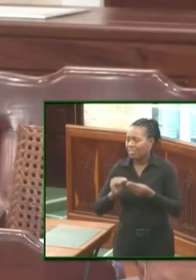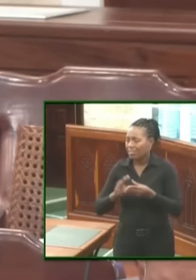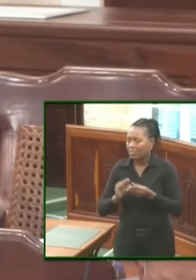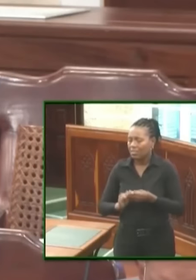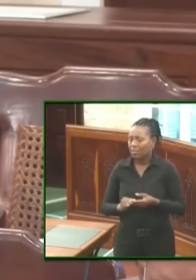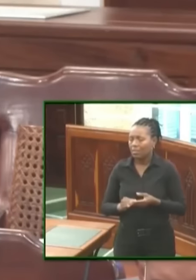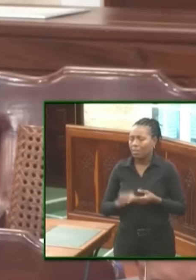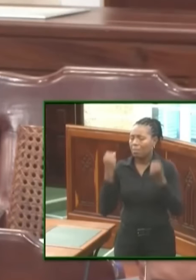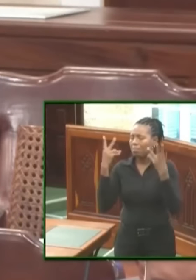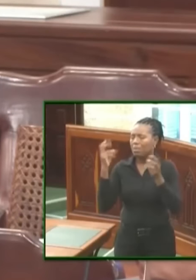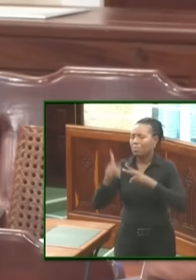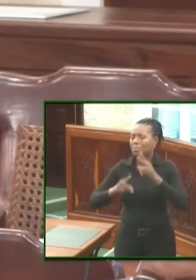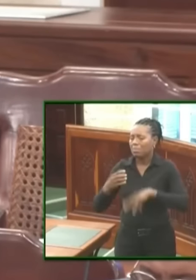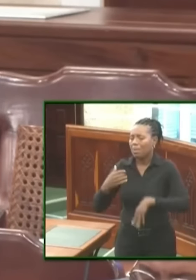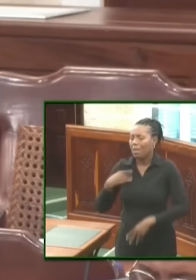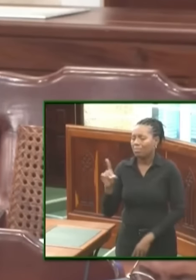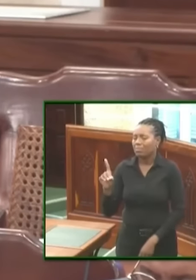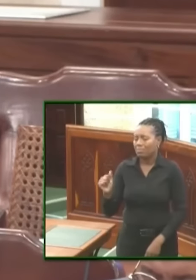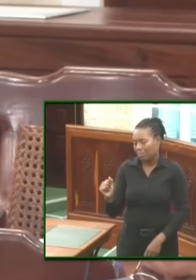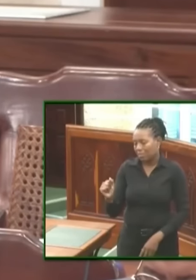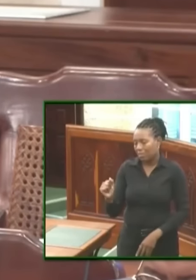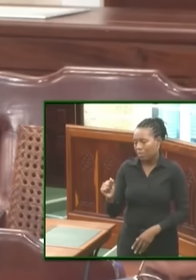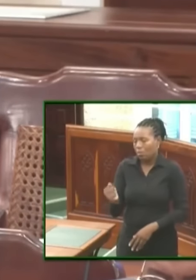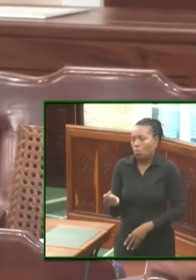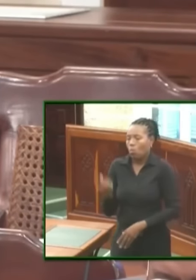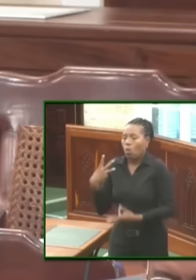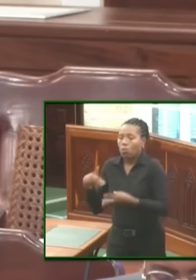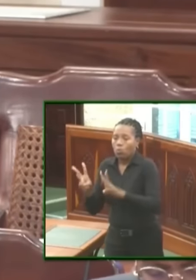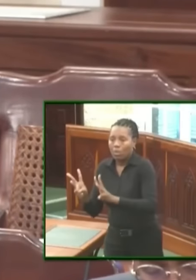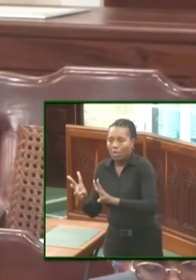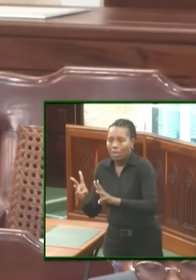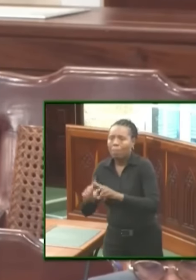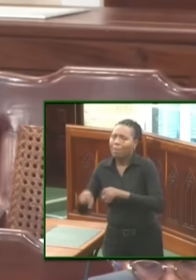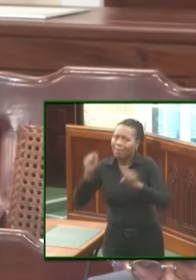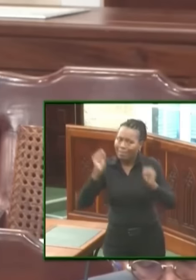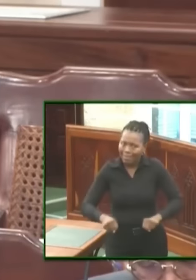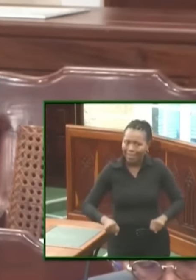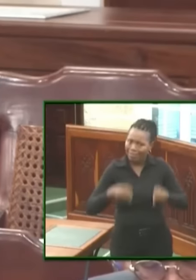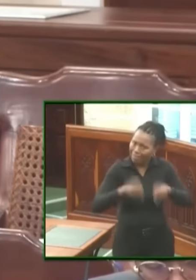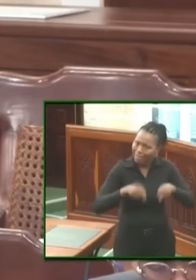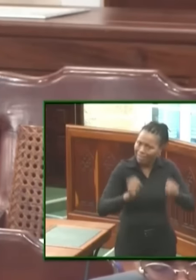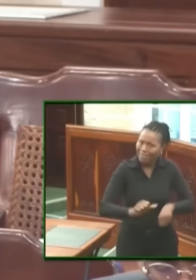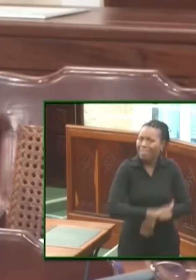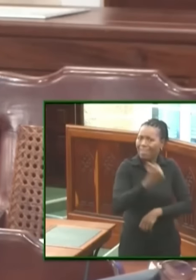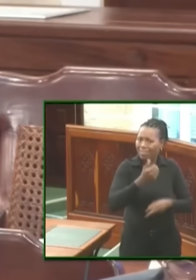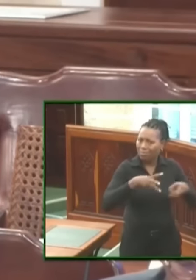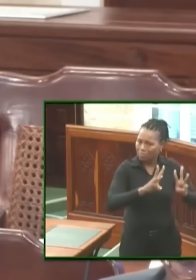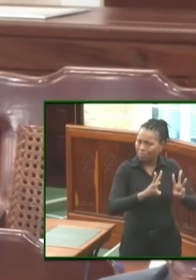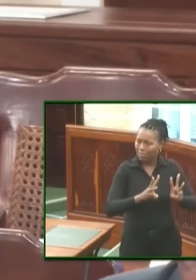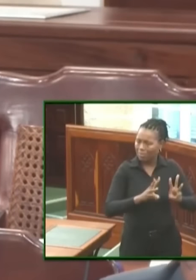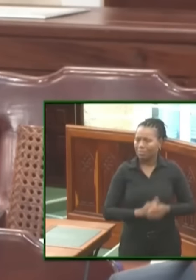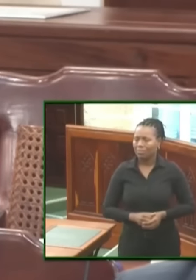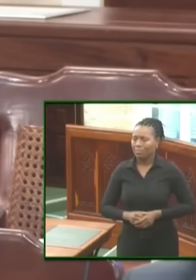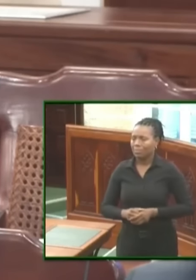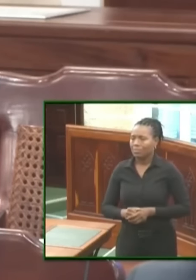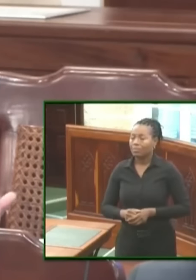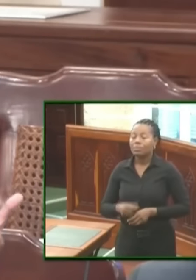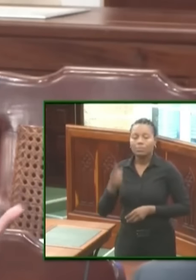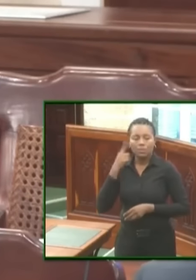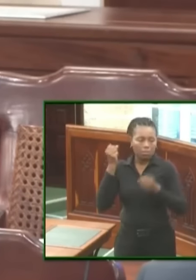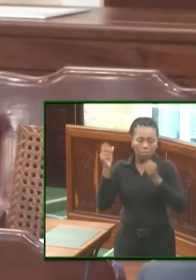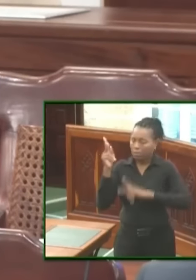this world who may be disabled in one aspect but fully able in another. And we can think of so many